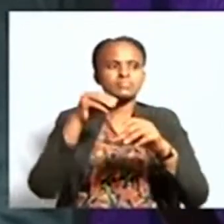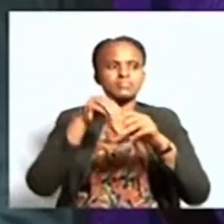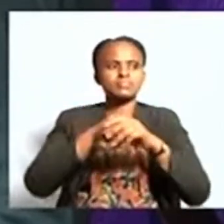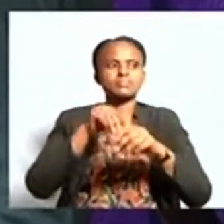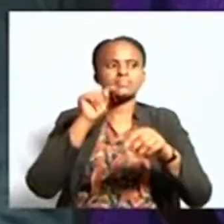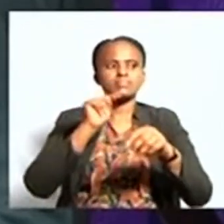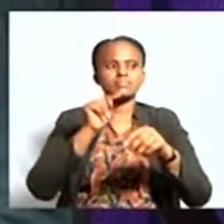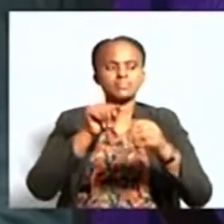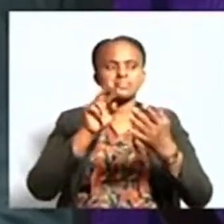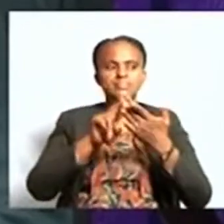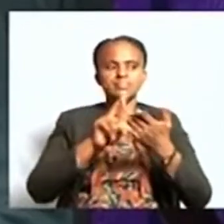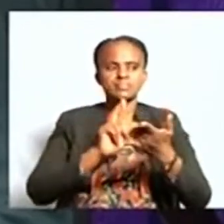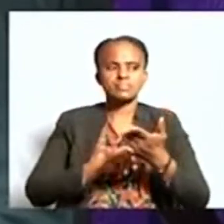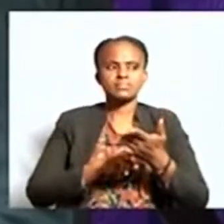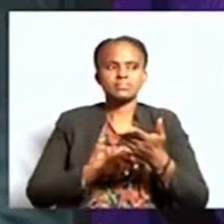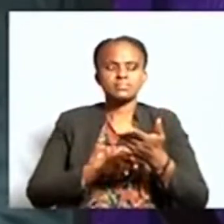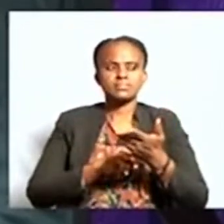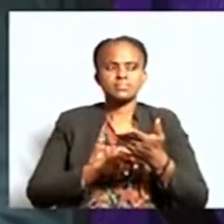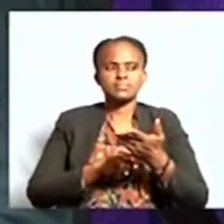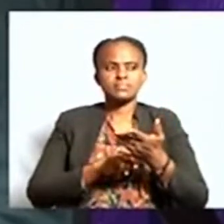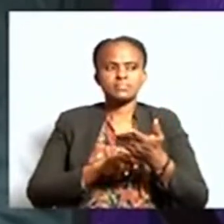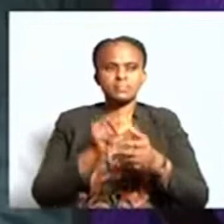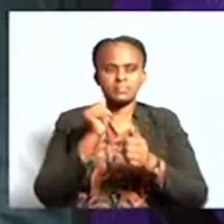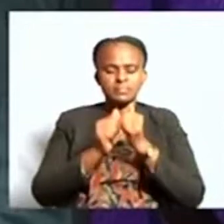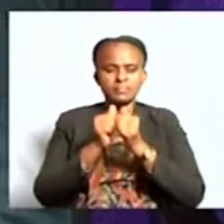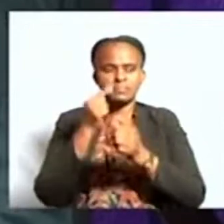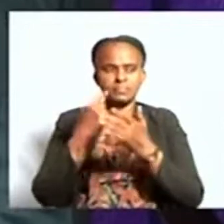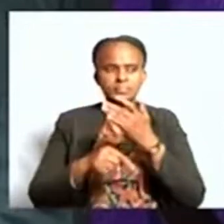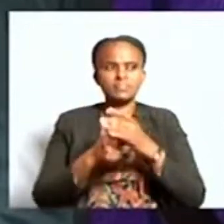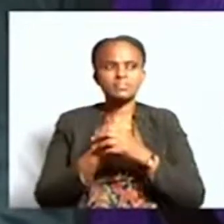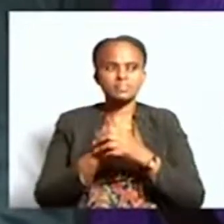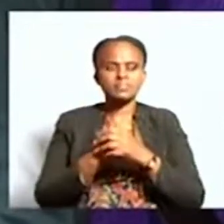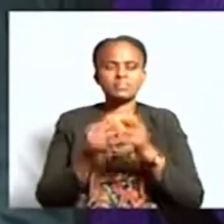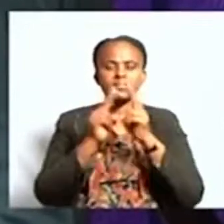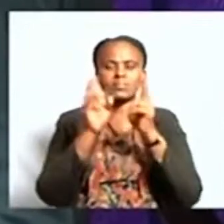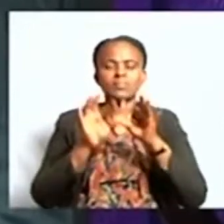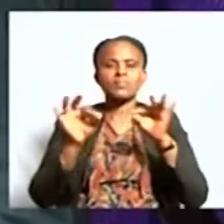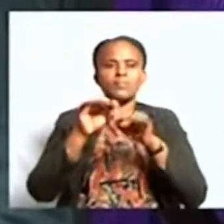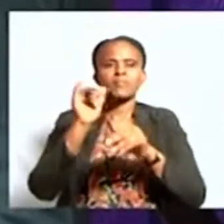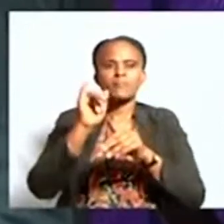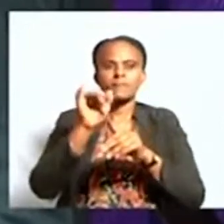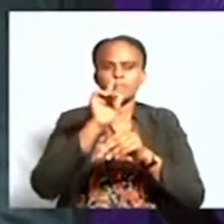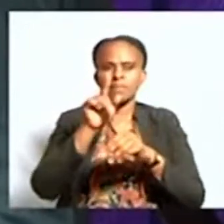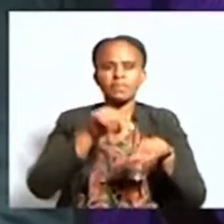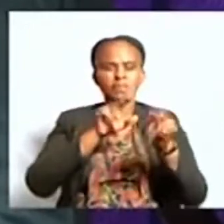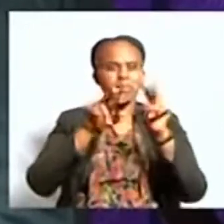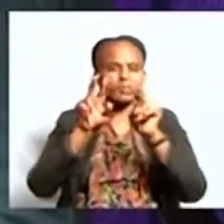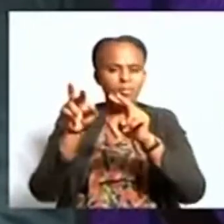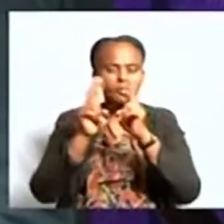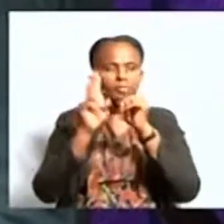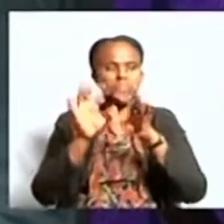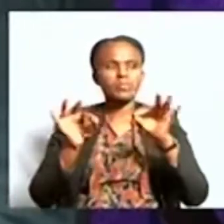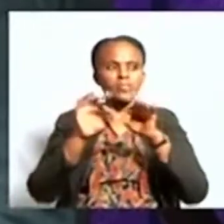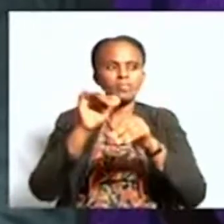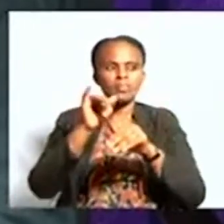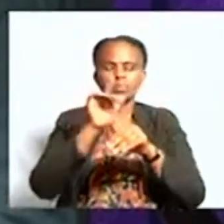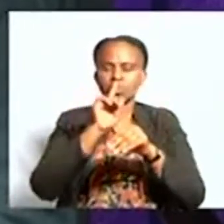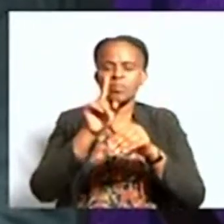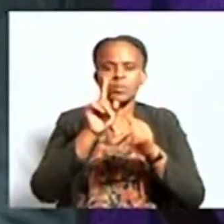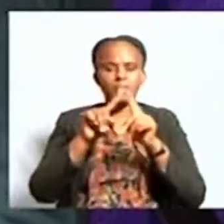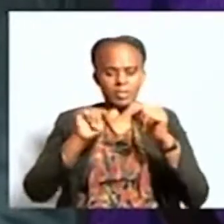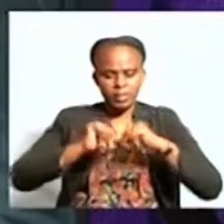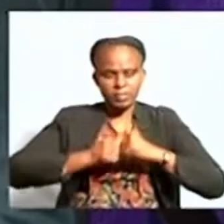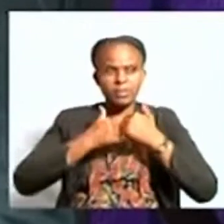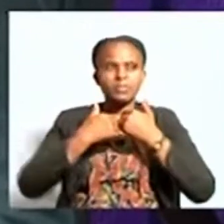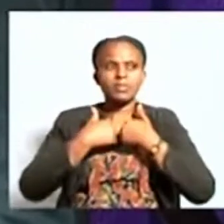this report. That is valid. The observations are valid. However, we do